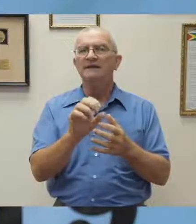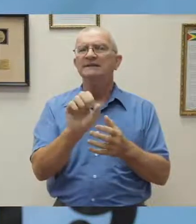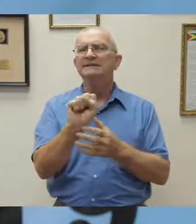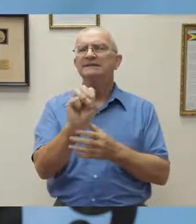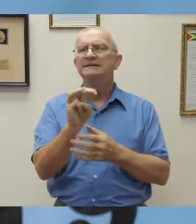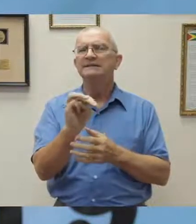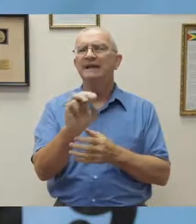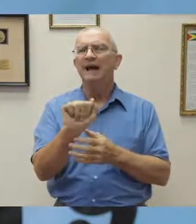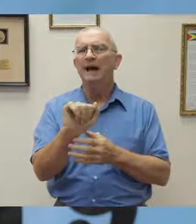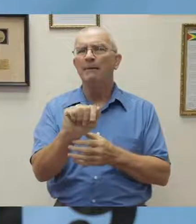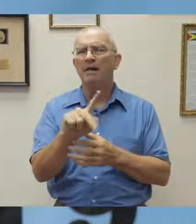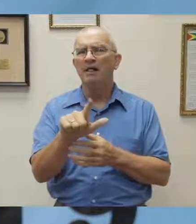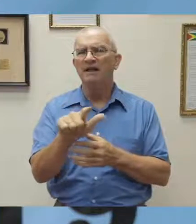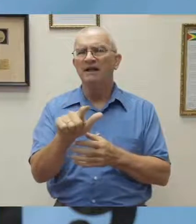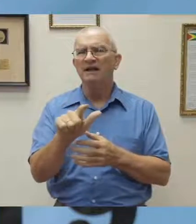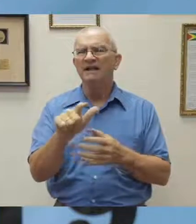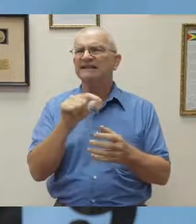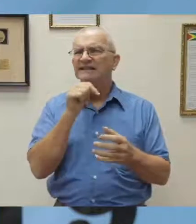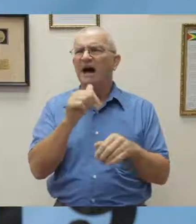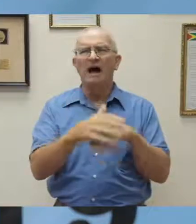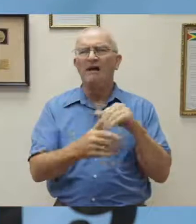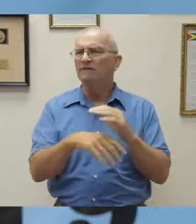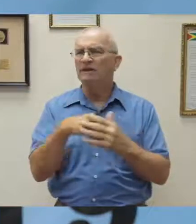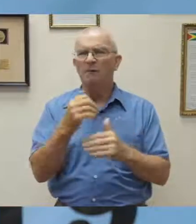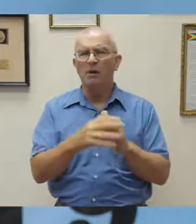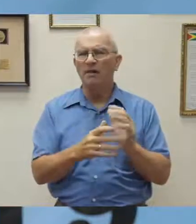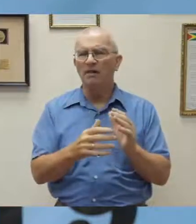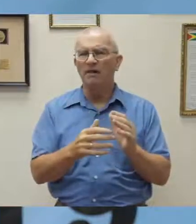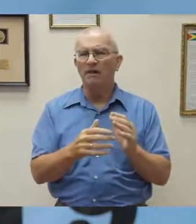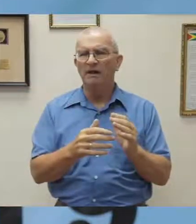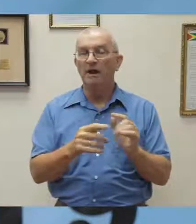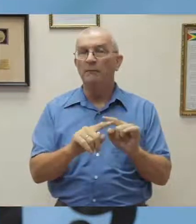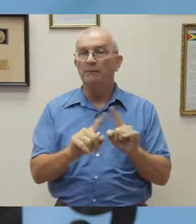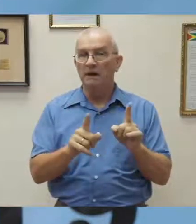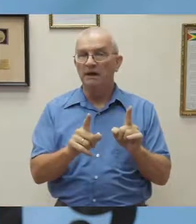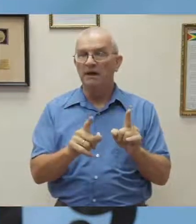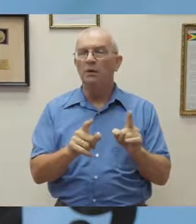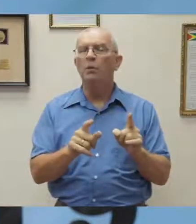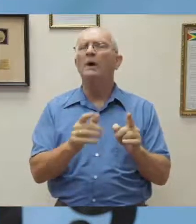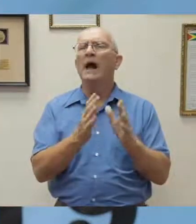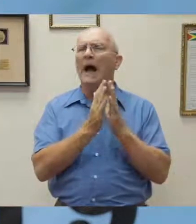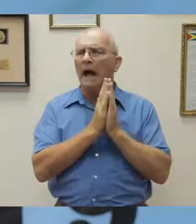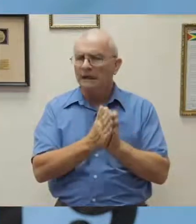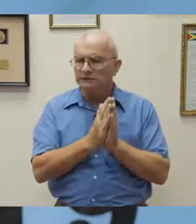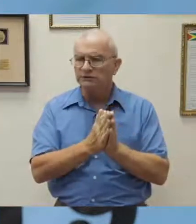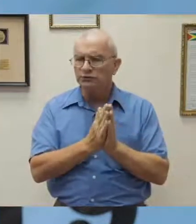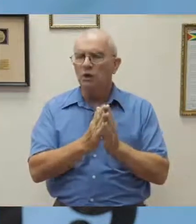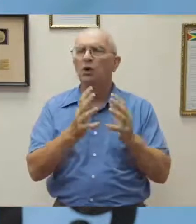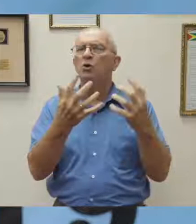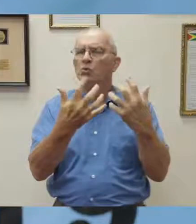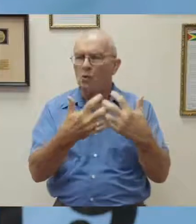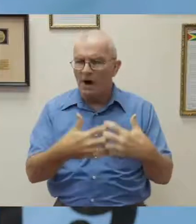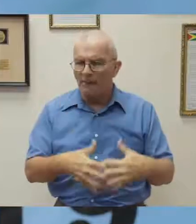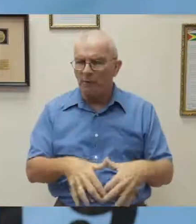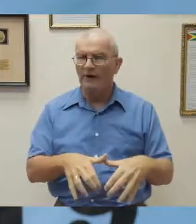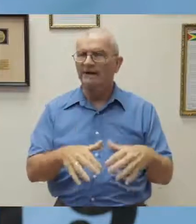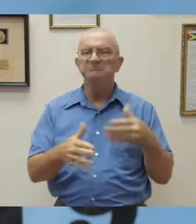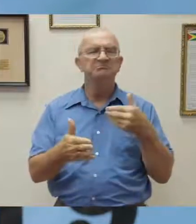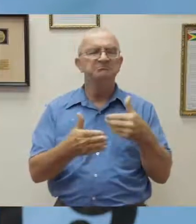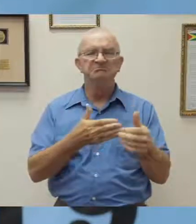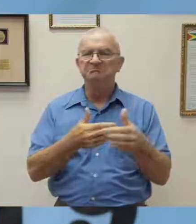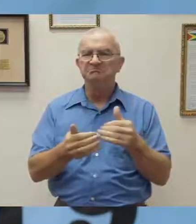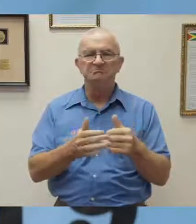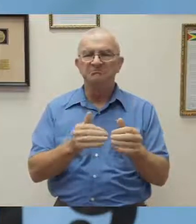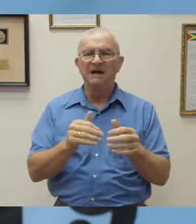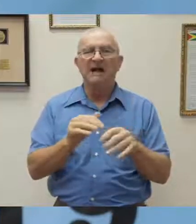is somewhat uncomfortable. However, we beg you to cooperate despite the discomfort. You